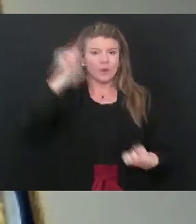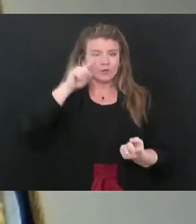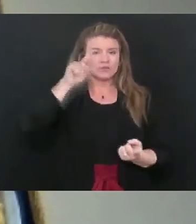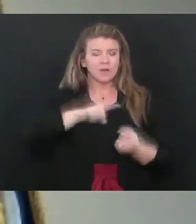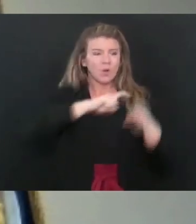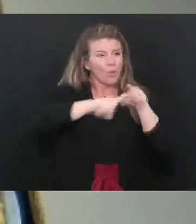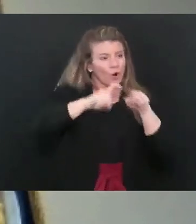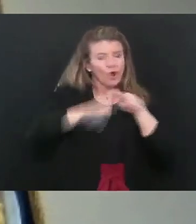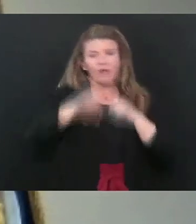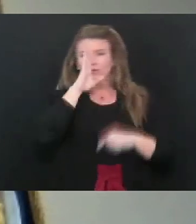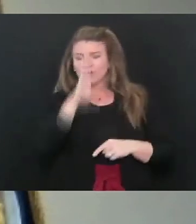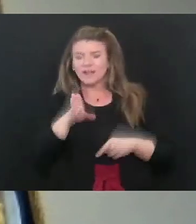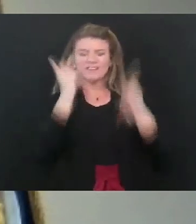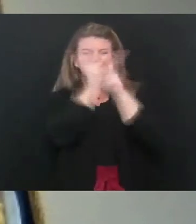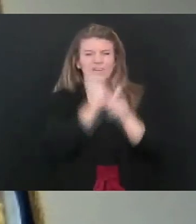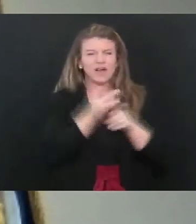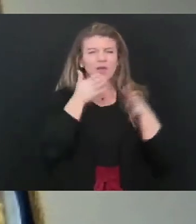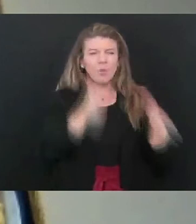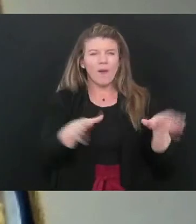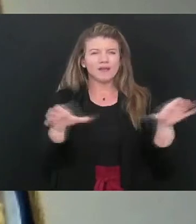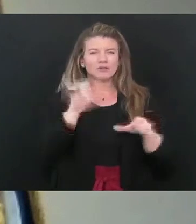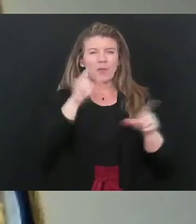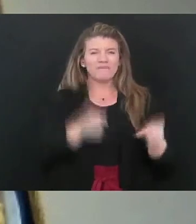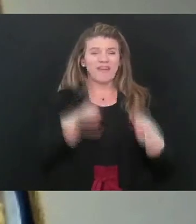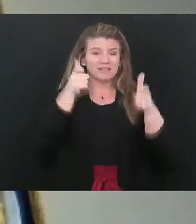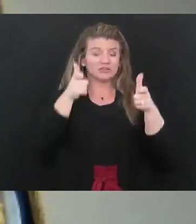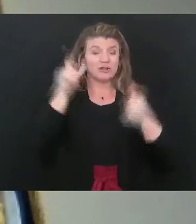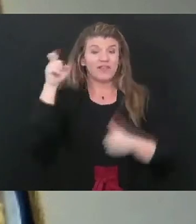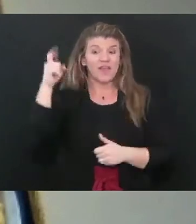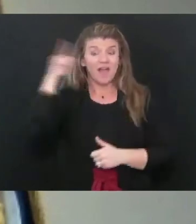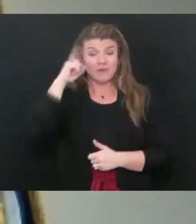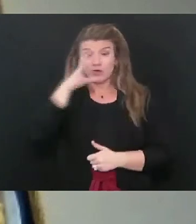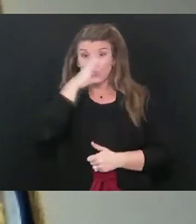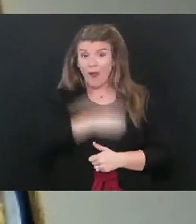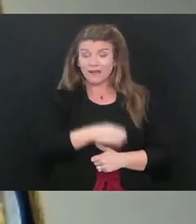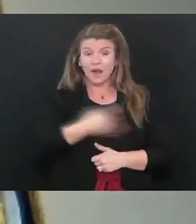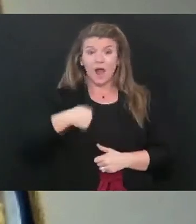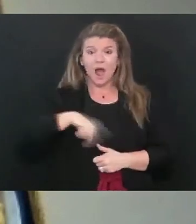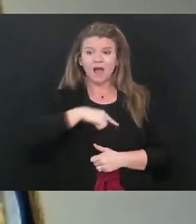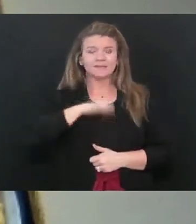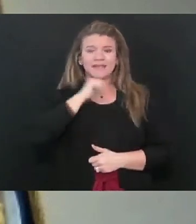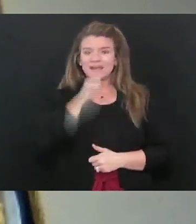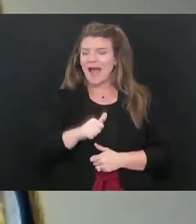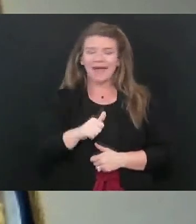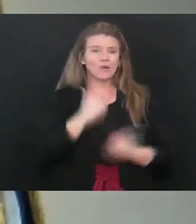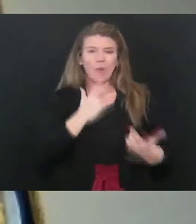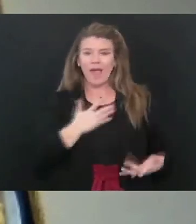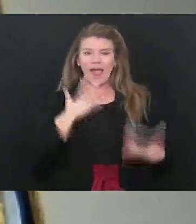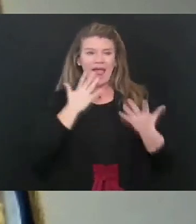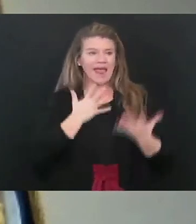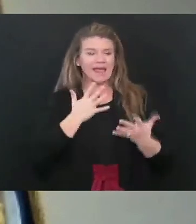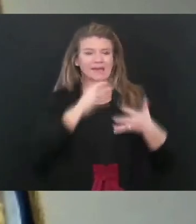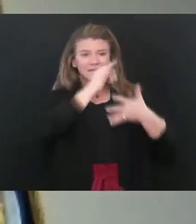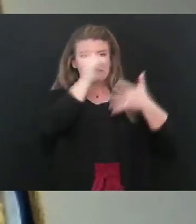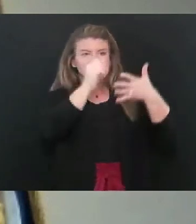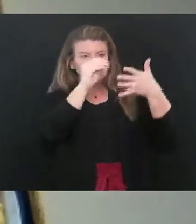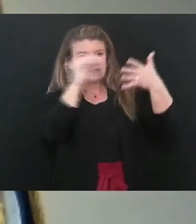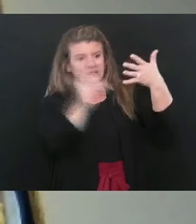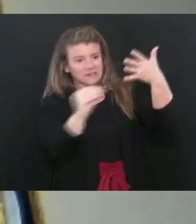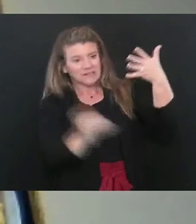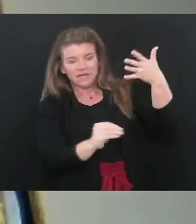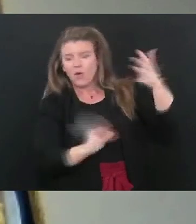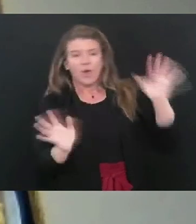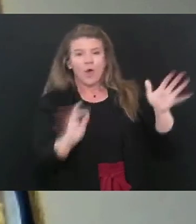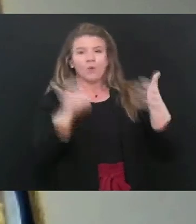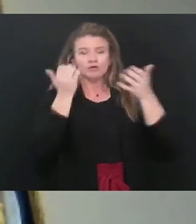at ways to do this faster. The governor directed us to not place people on lists any further. We're trying to get